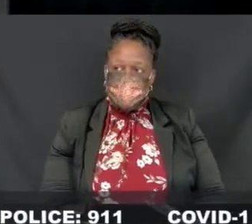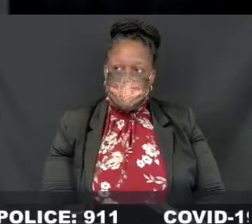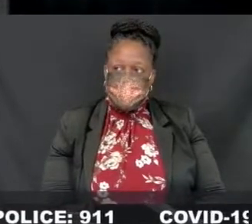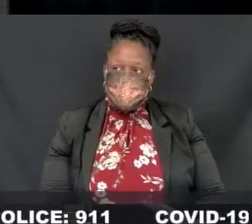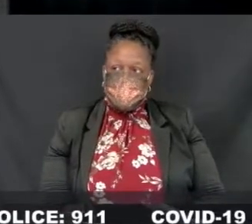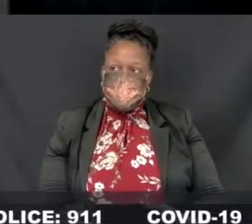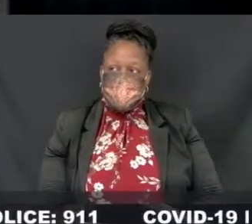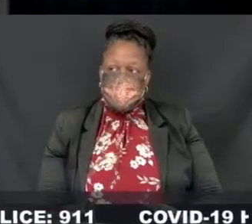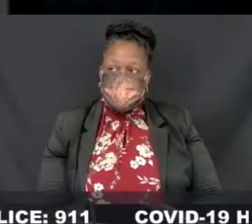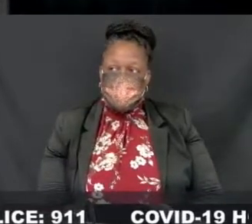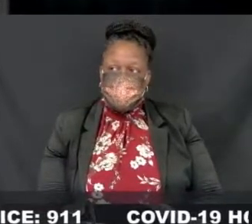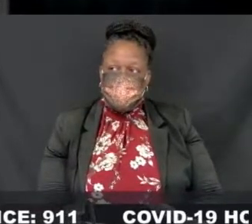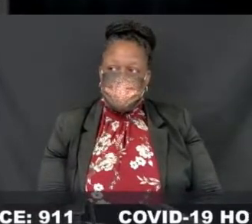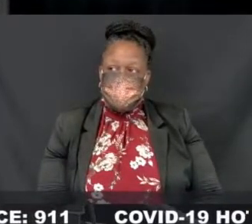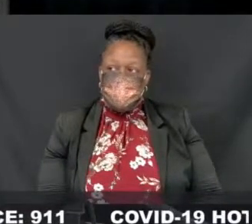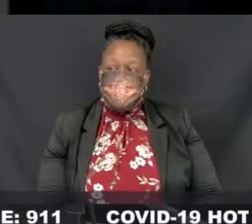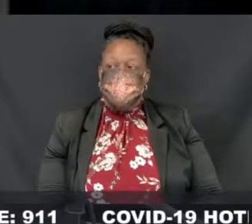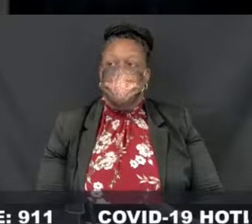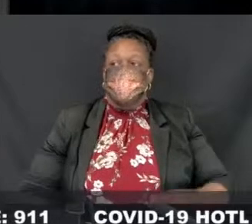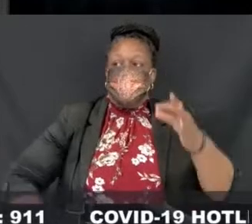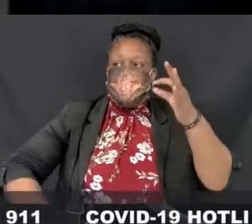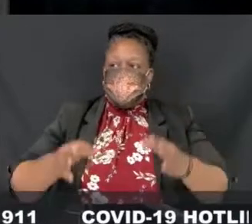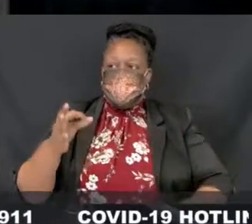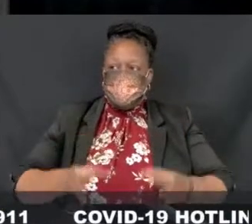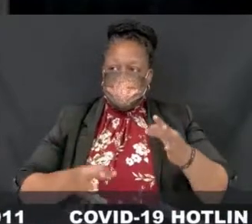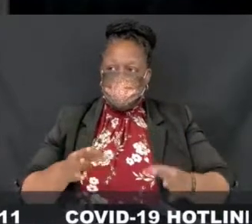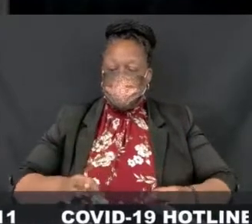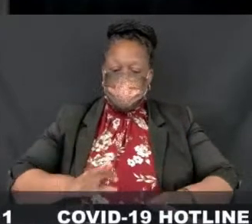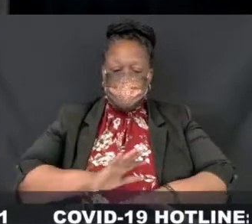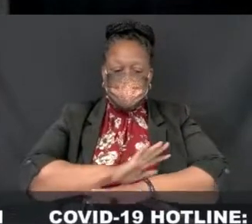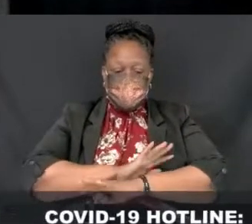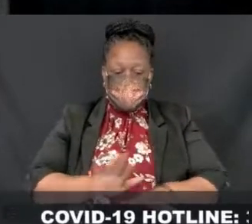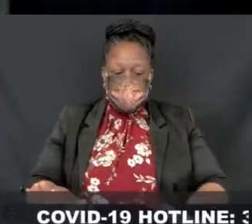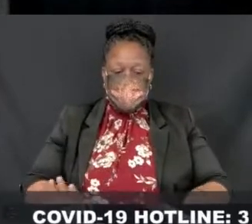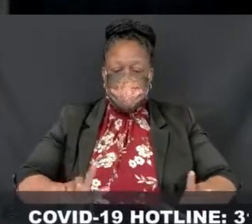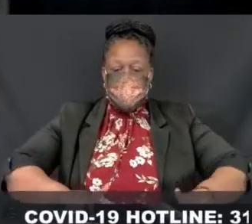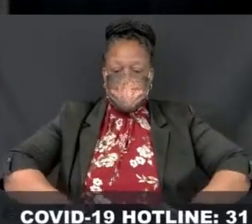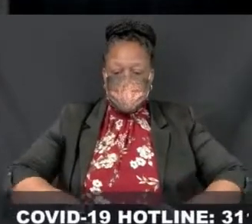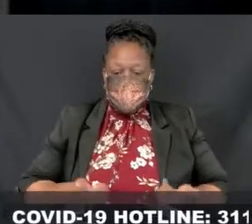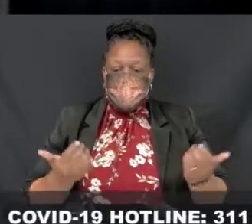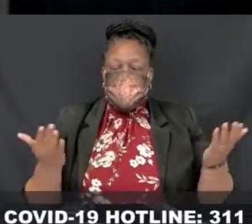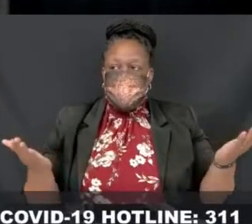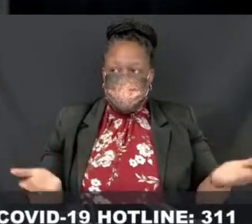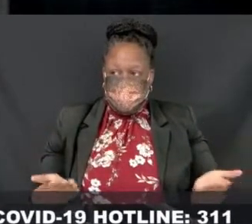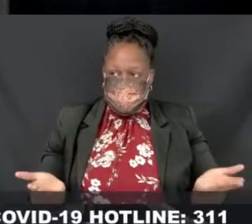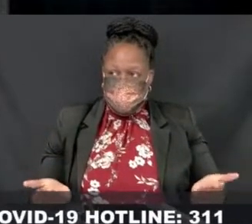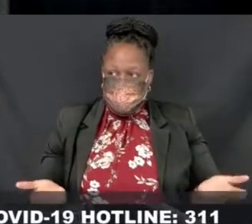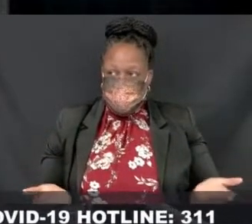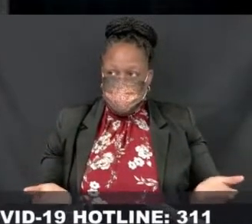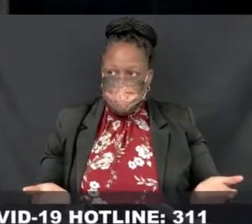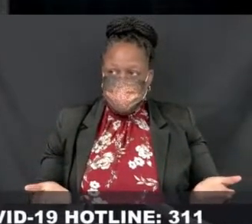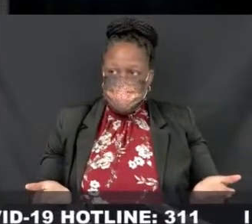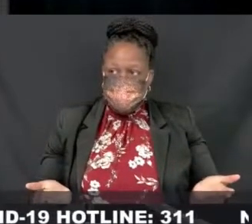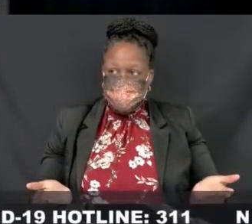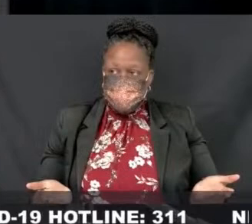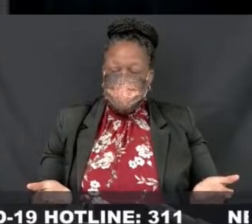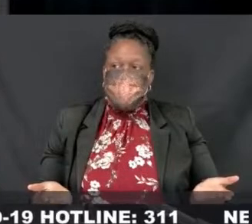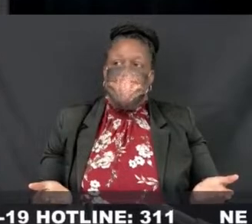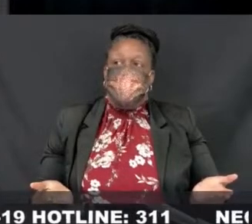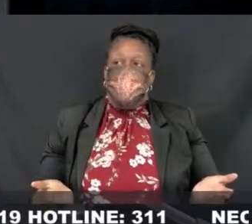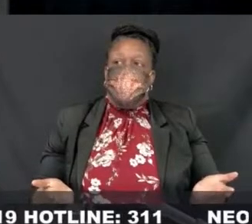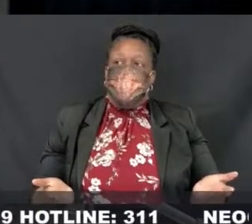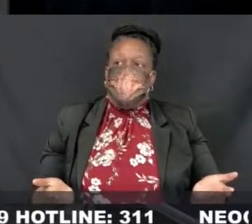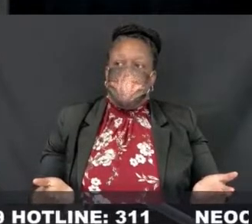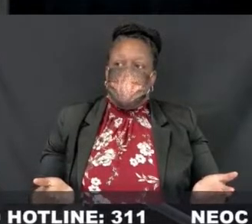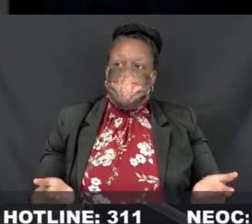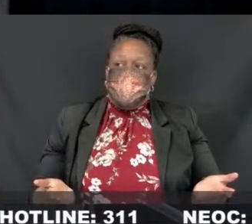are a non-national, meaning you don't hold a student visa, you don't hold residency or a work permit, and you